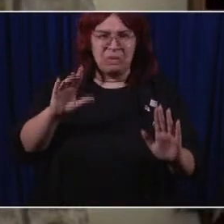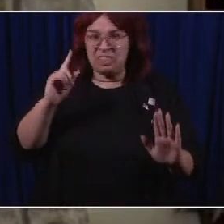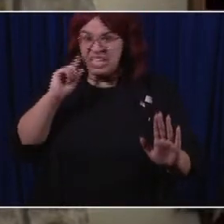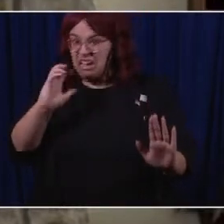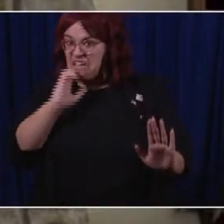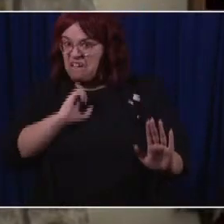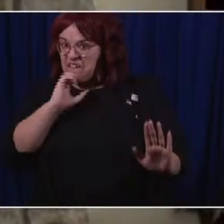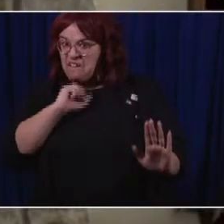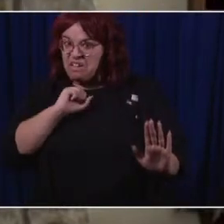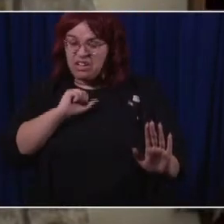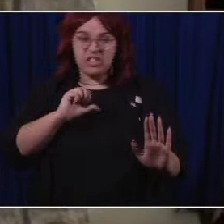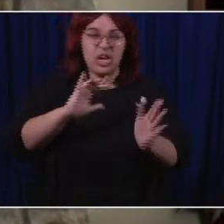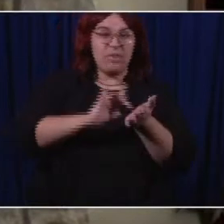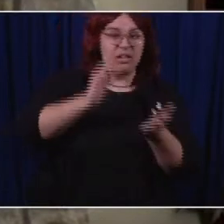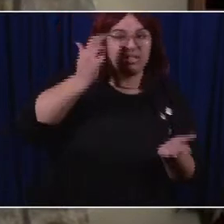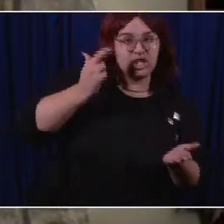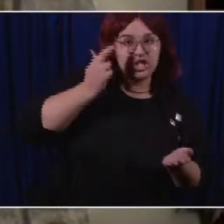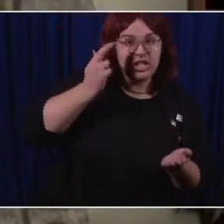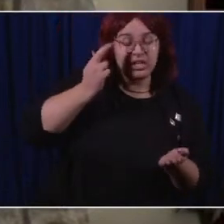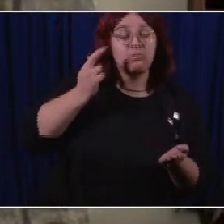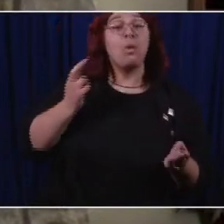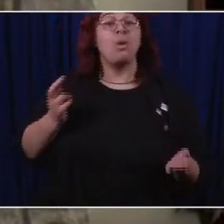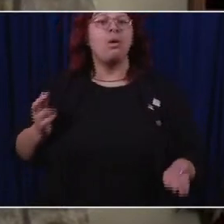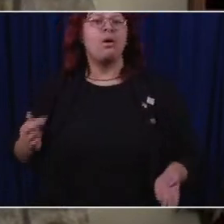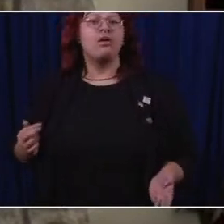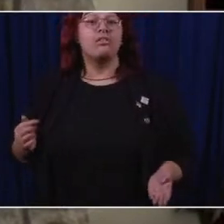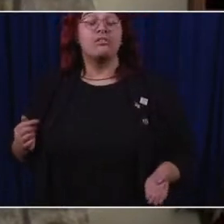two? And I ask this because people 60 to